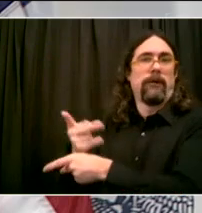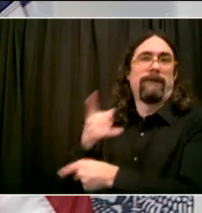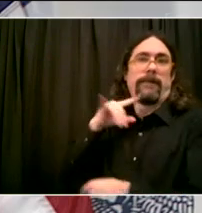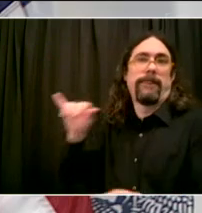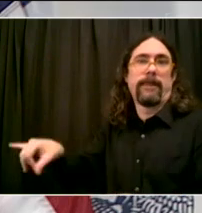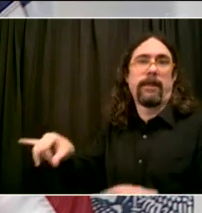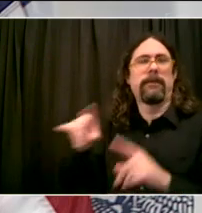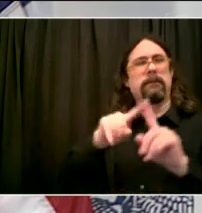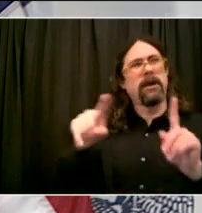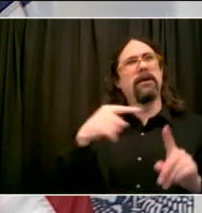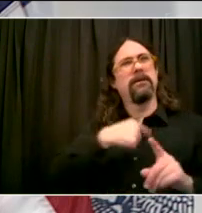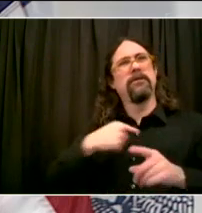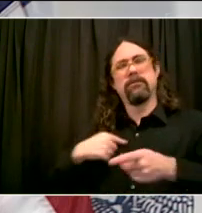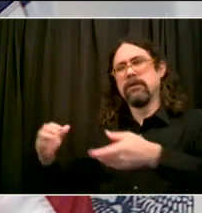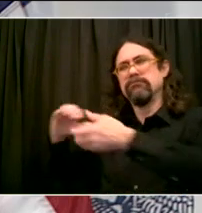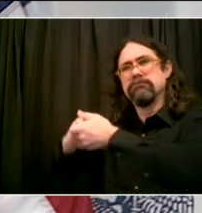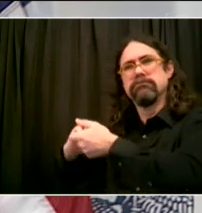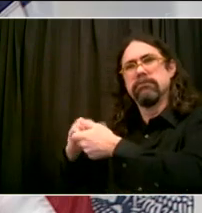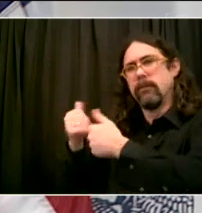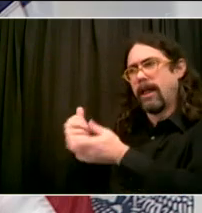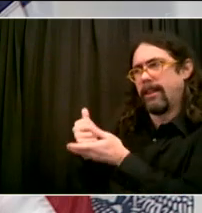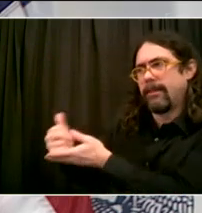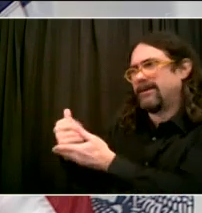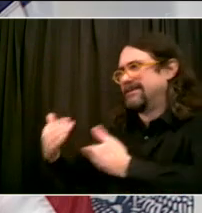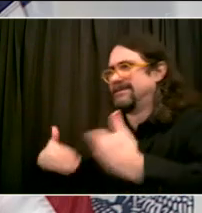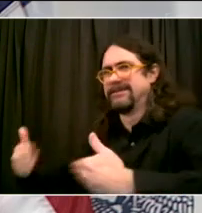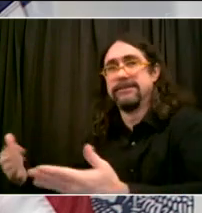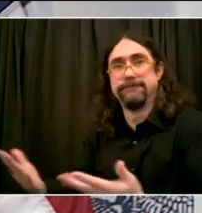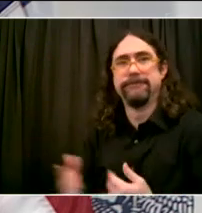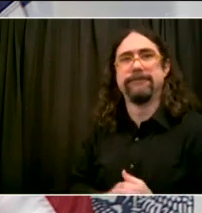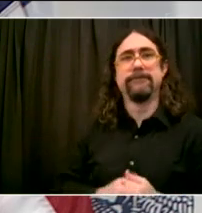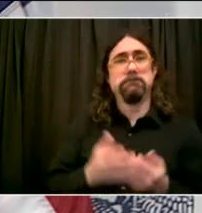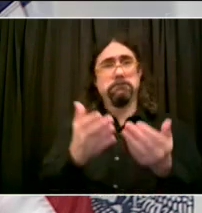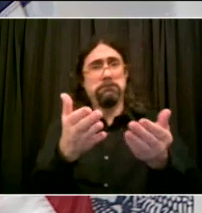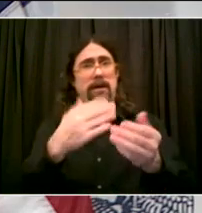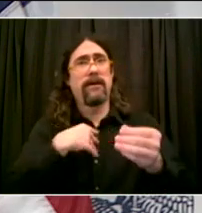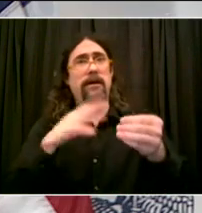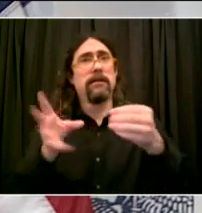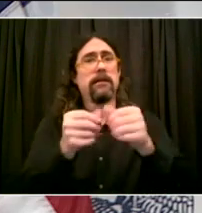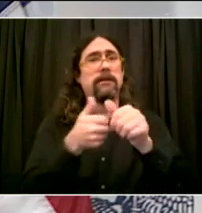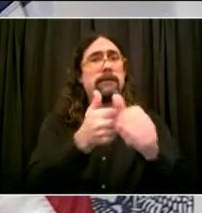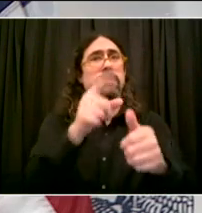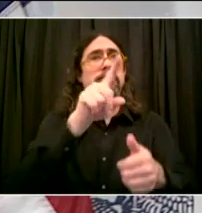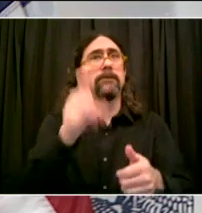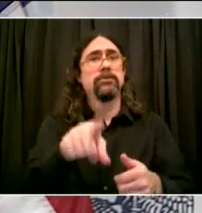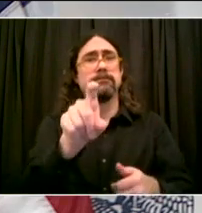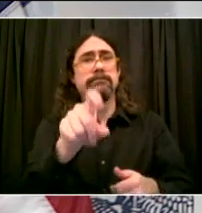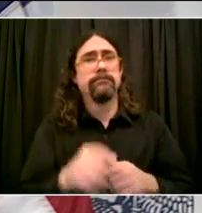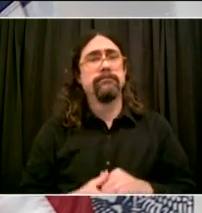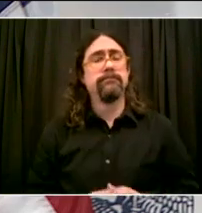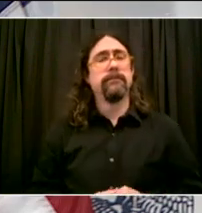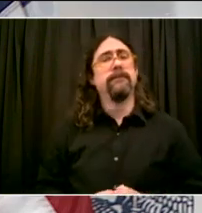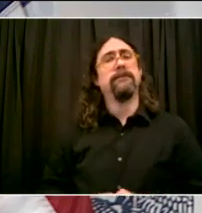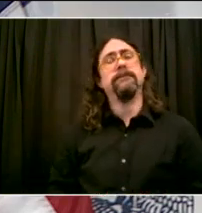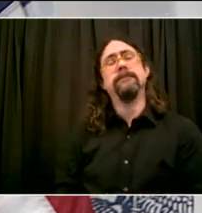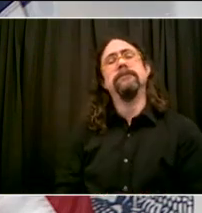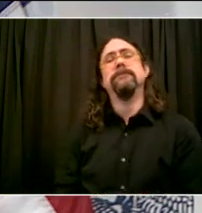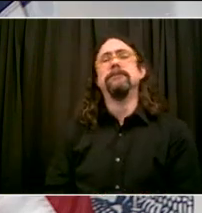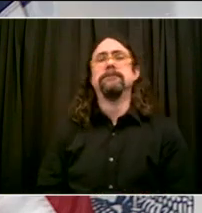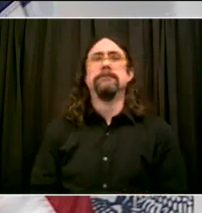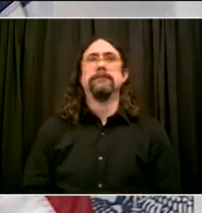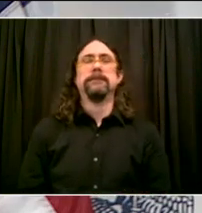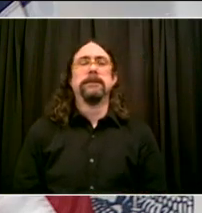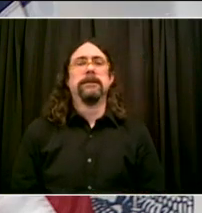My follow-up would be, because I know your administration also put a lot of money into repairing a lot of the roofs for NYCHA residents. Will there be inspectors